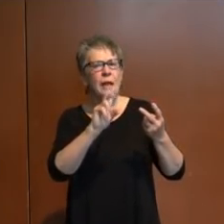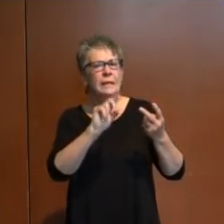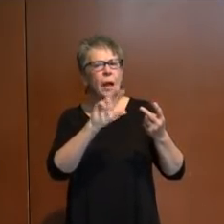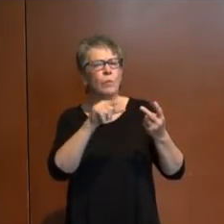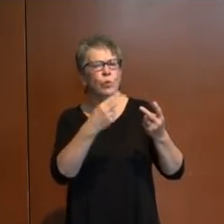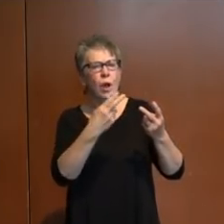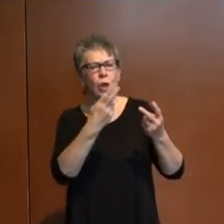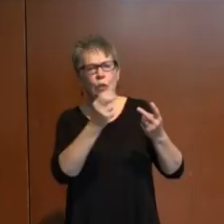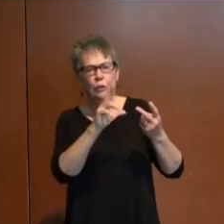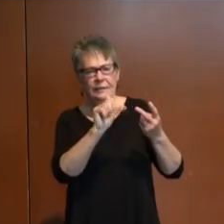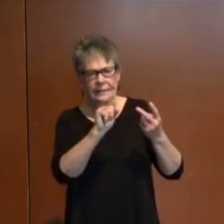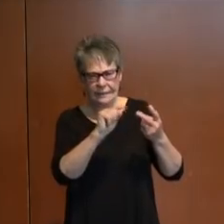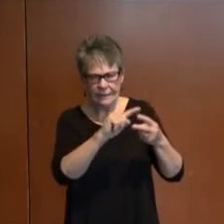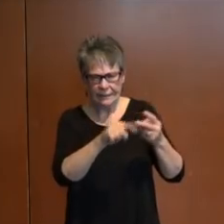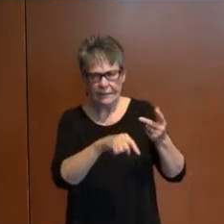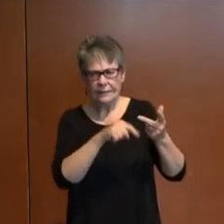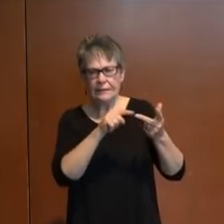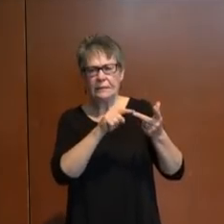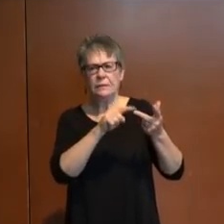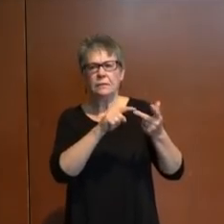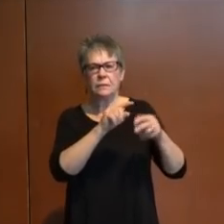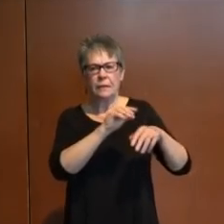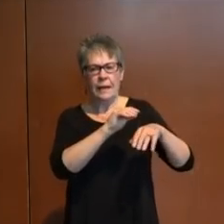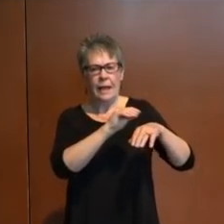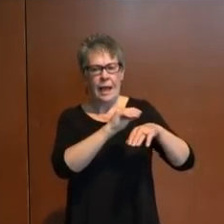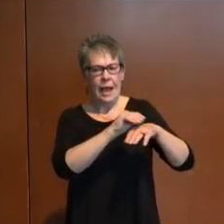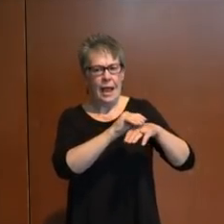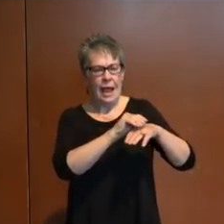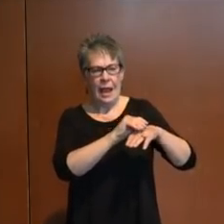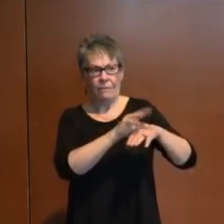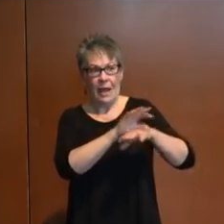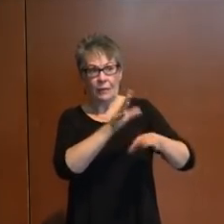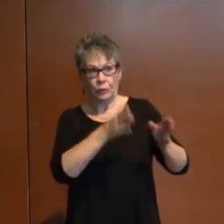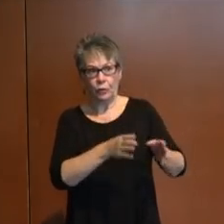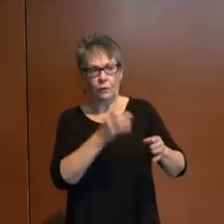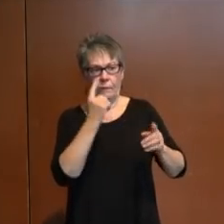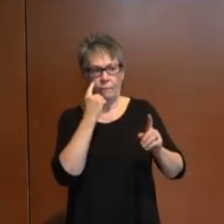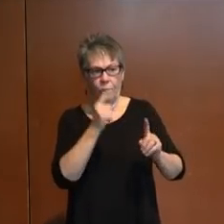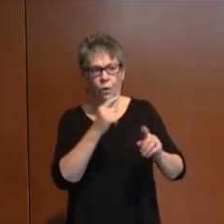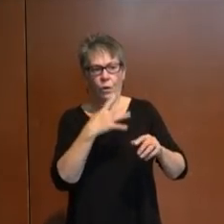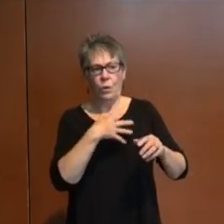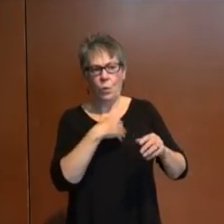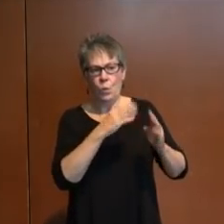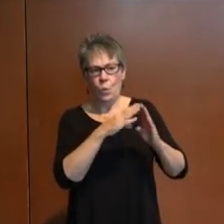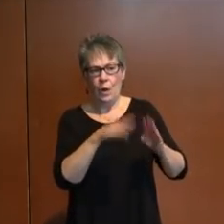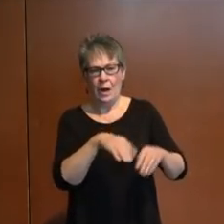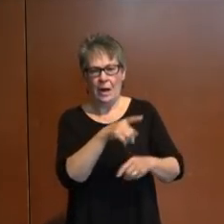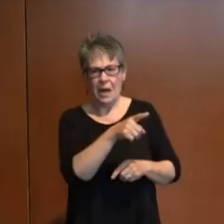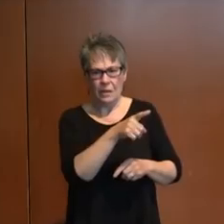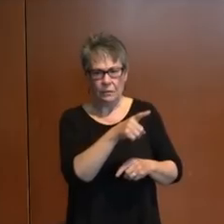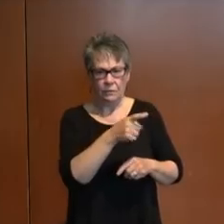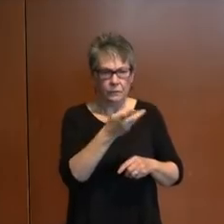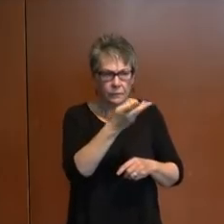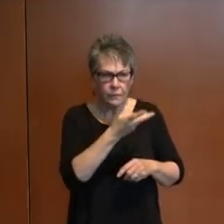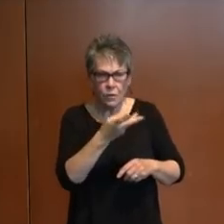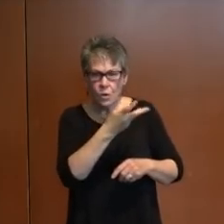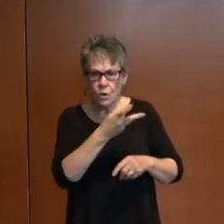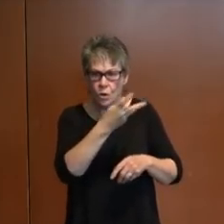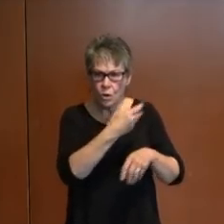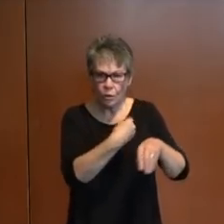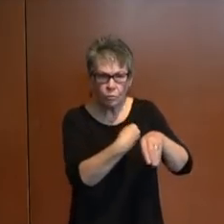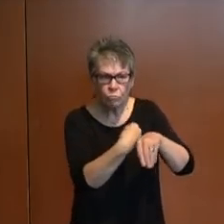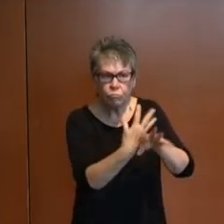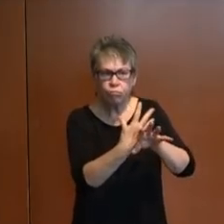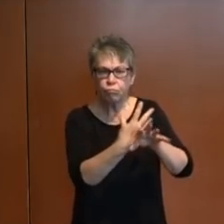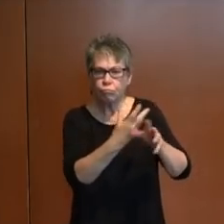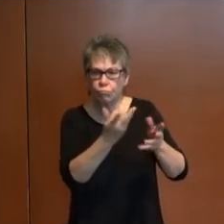on the coronavirus reality. I thought it was a productive call, among other things.